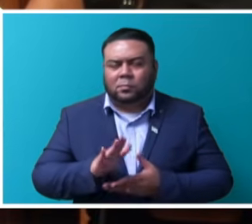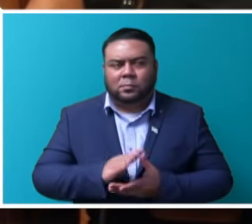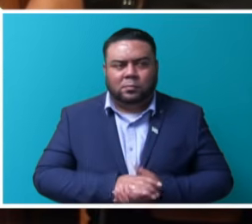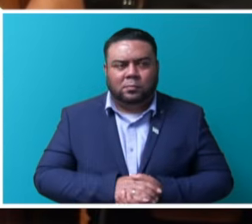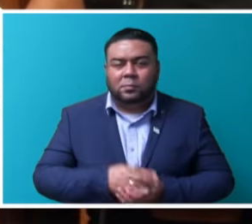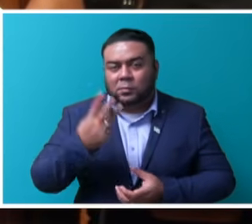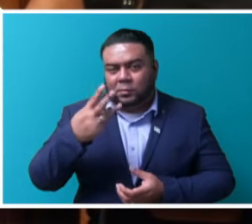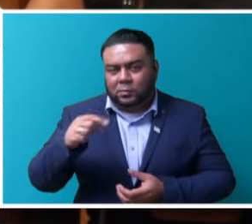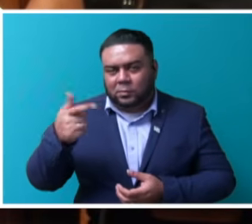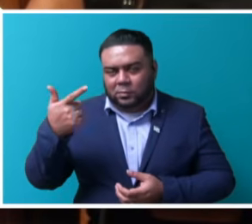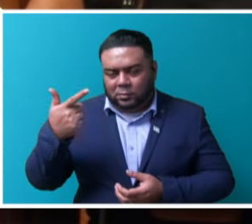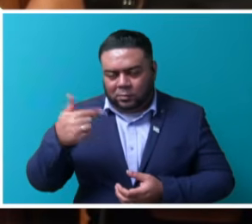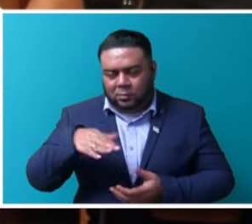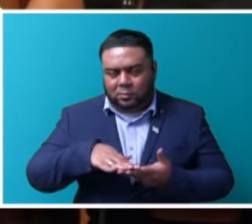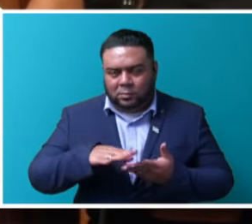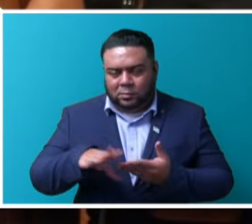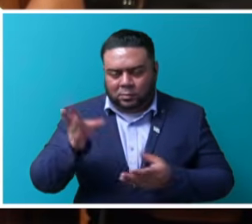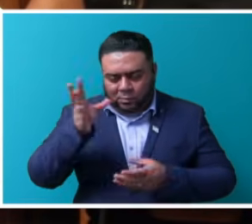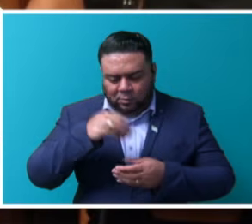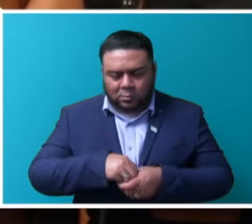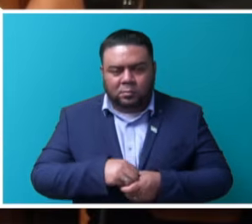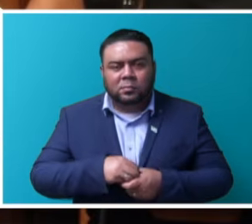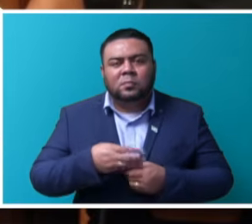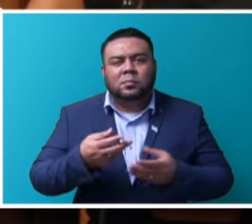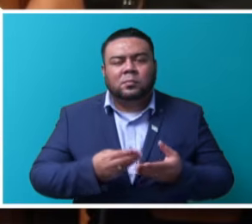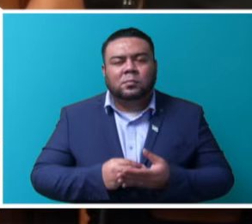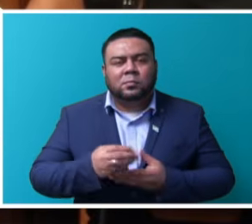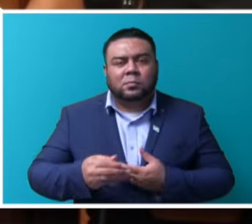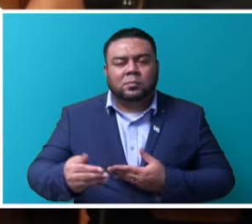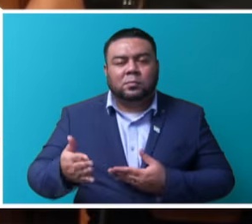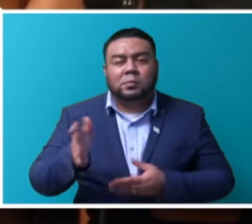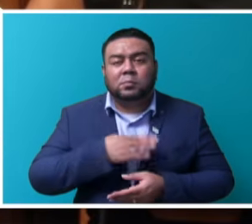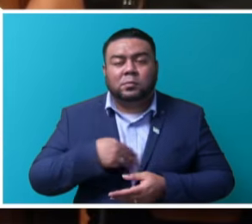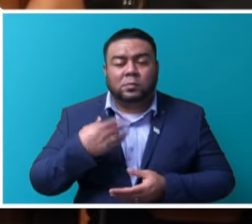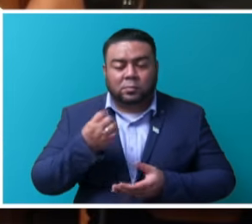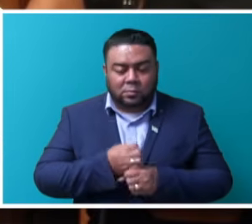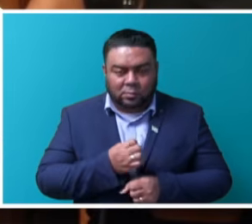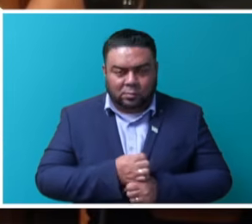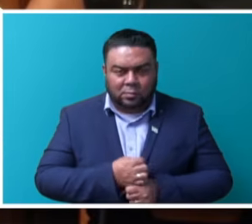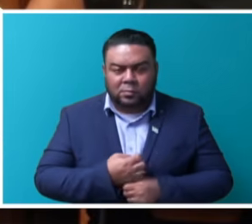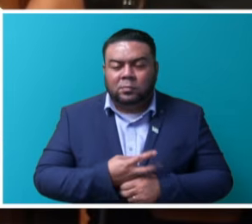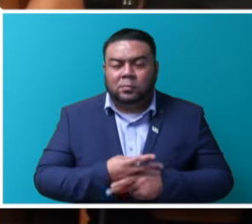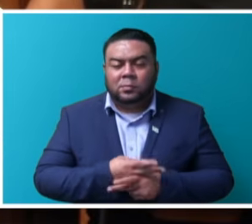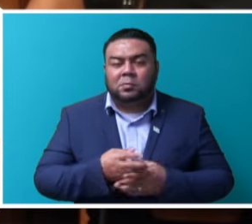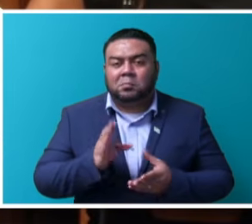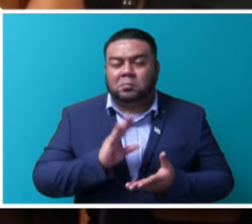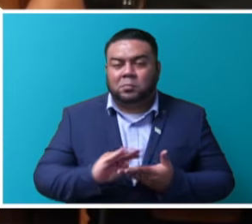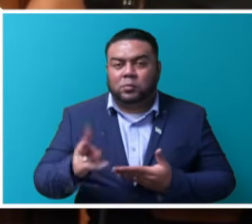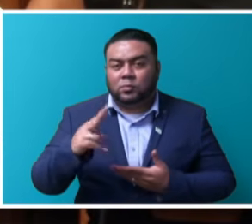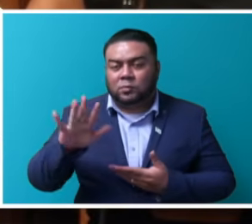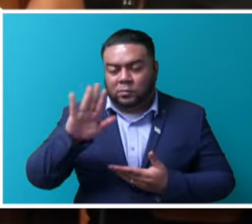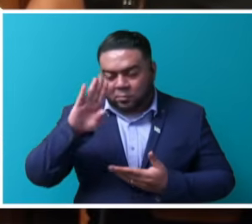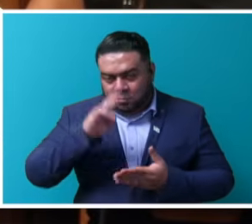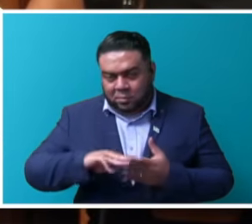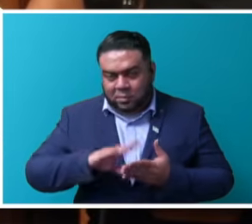a 3.7 million total contribution. Ministry of Employment has provided a total budget of $25 million to